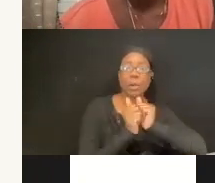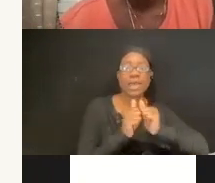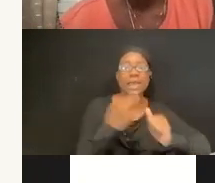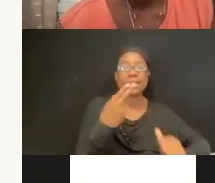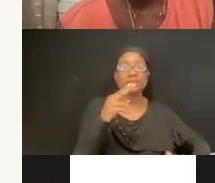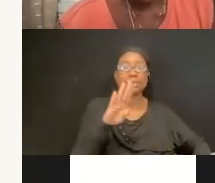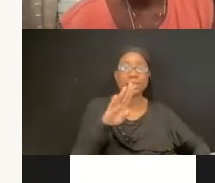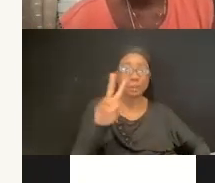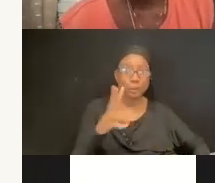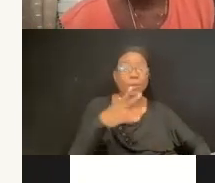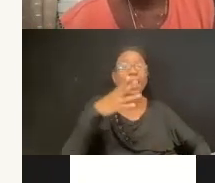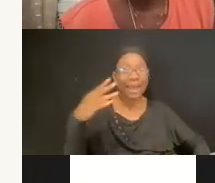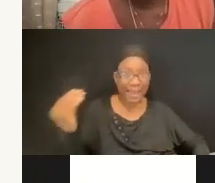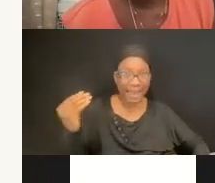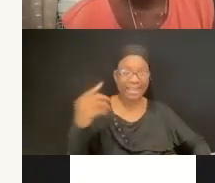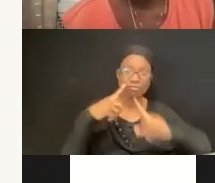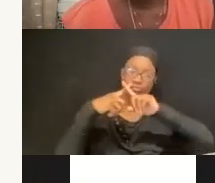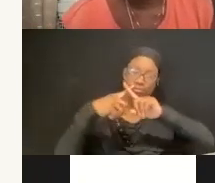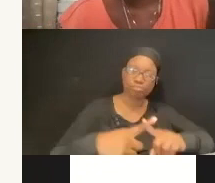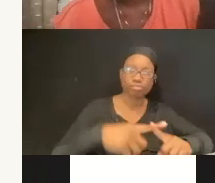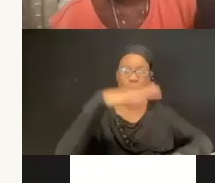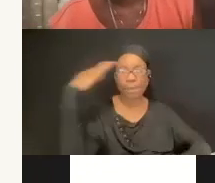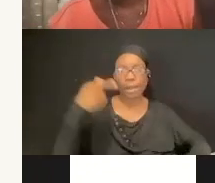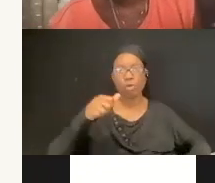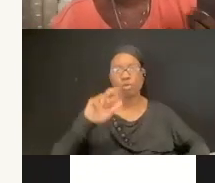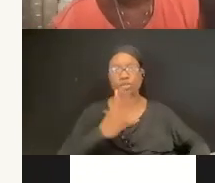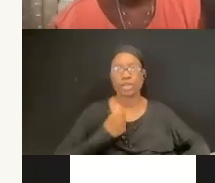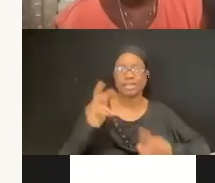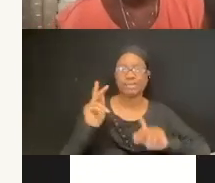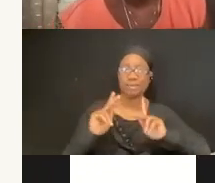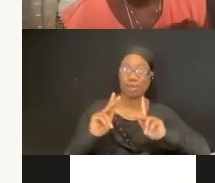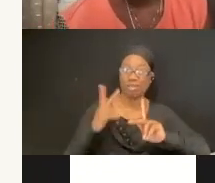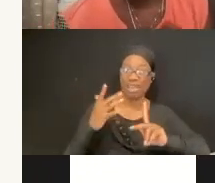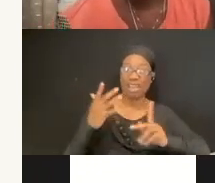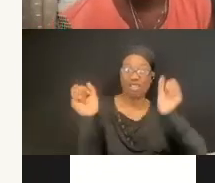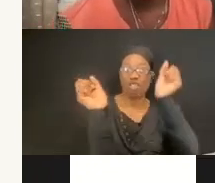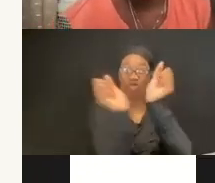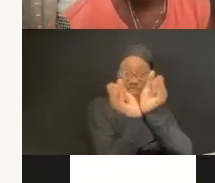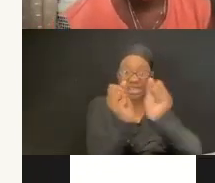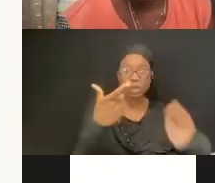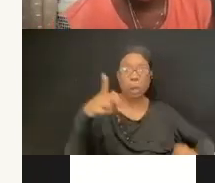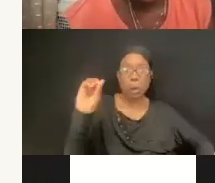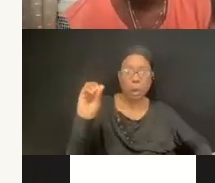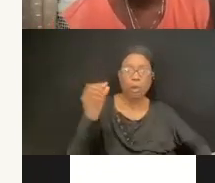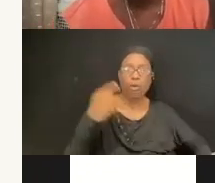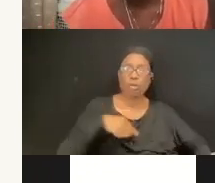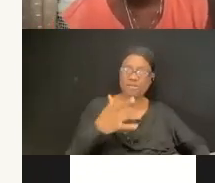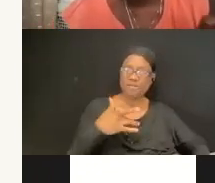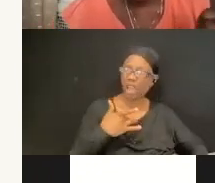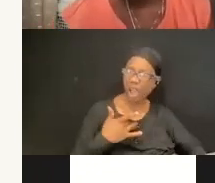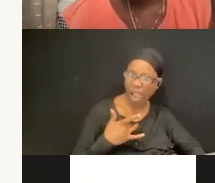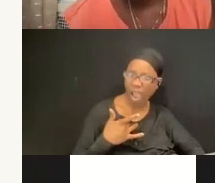and charge, it really signaled for us that we needed to somehow make connections for people in our community